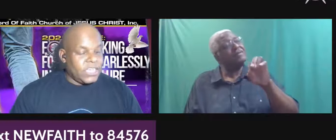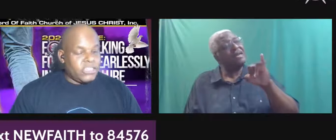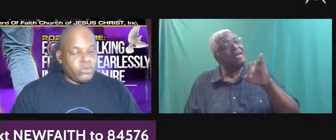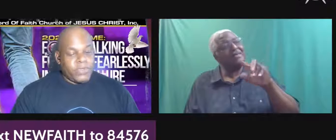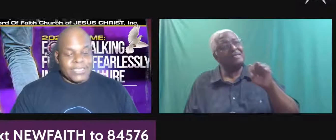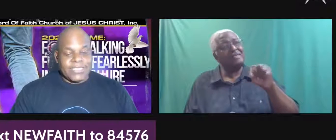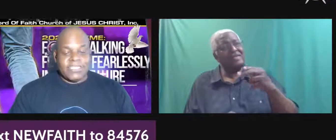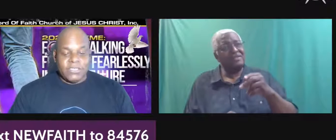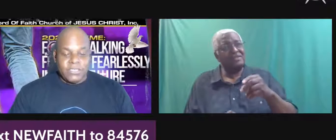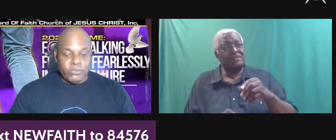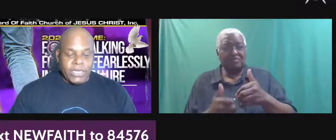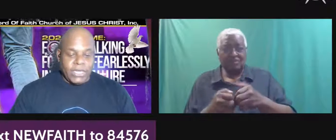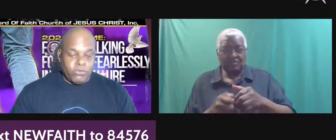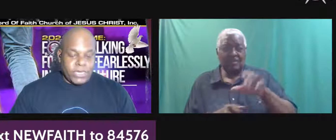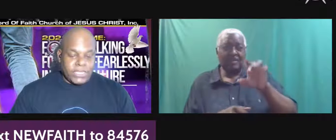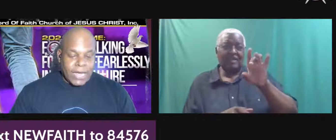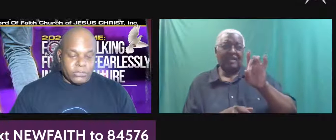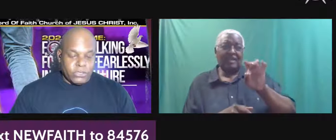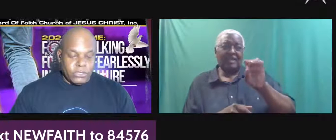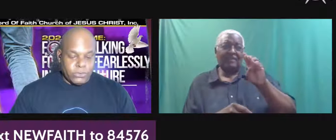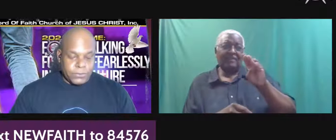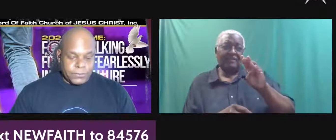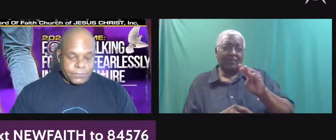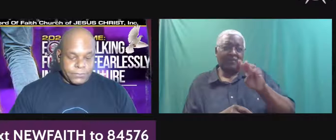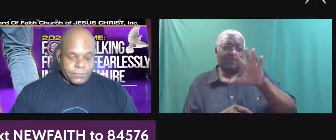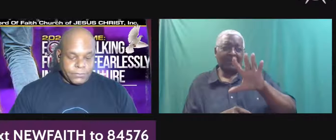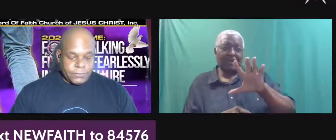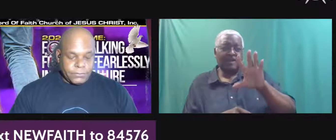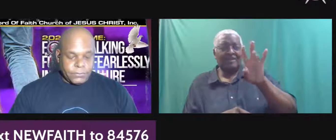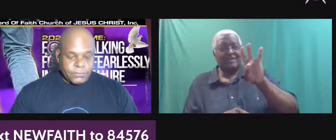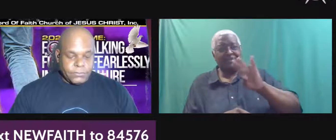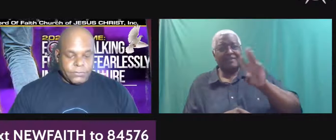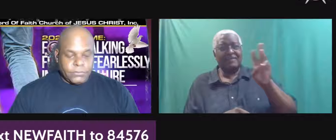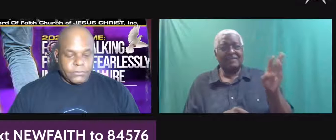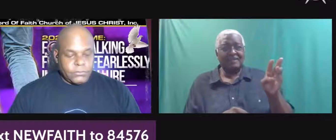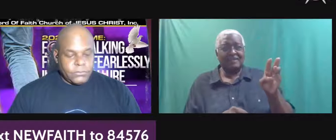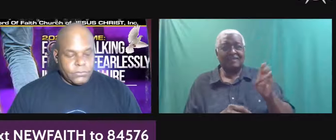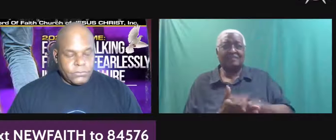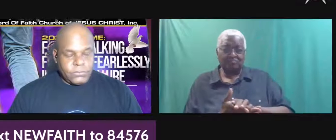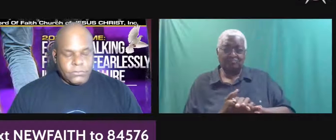84576 so that we can reach out to you